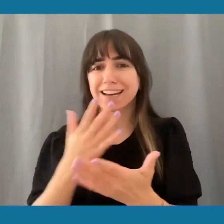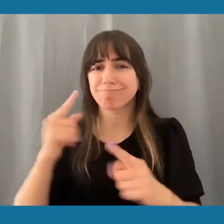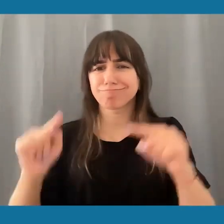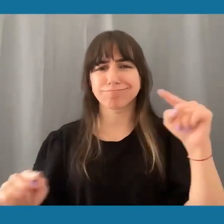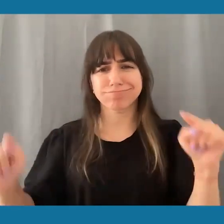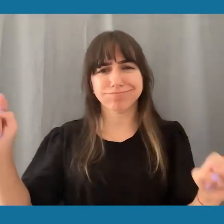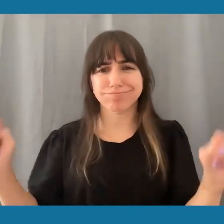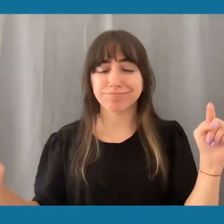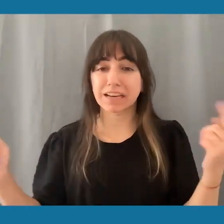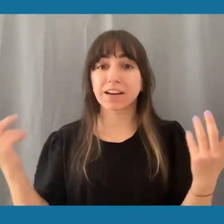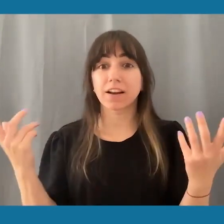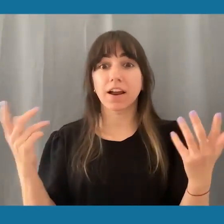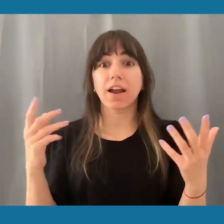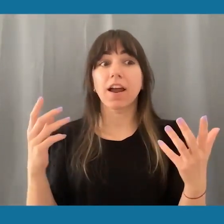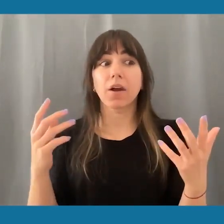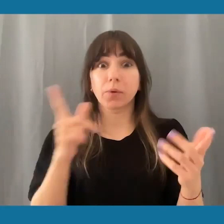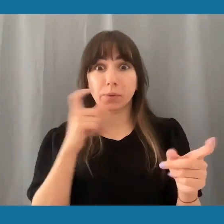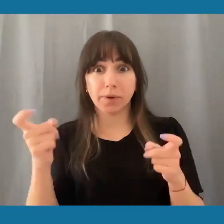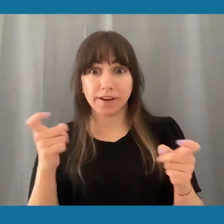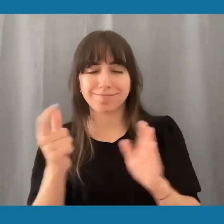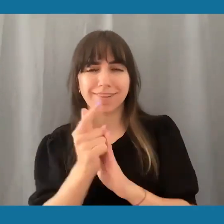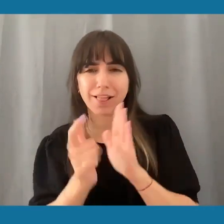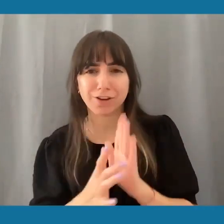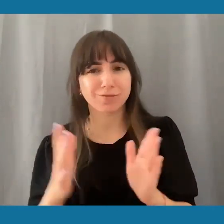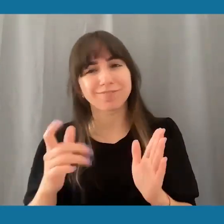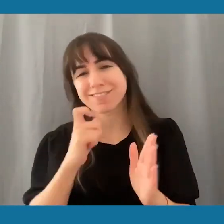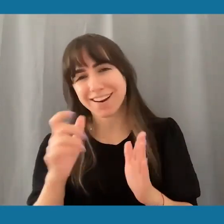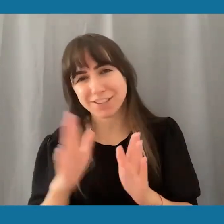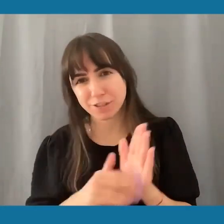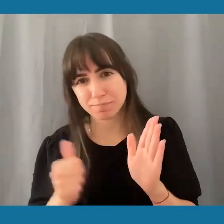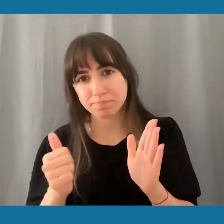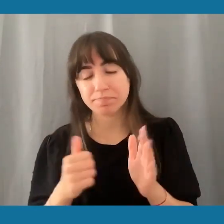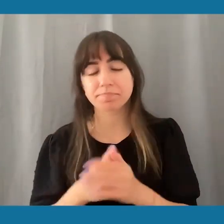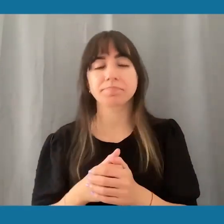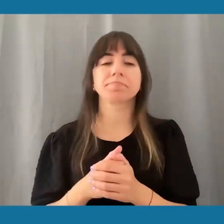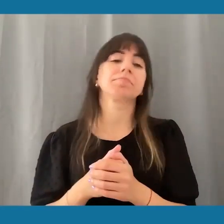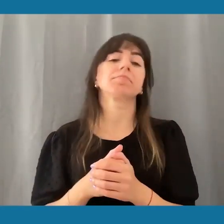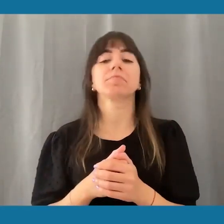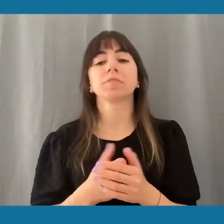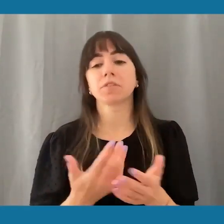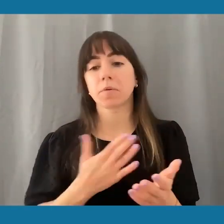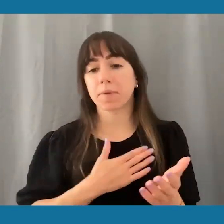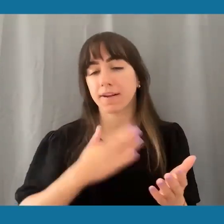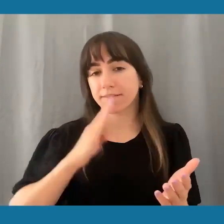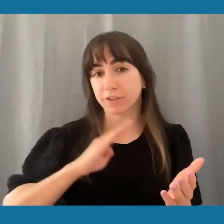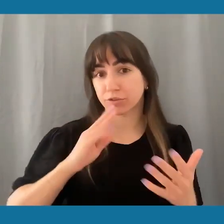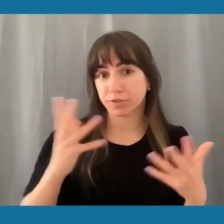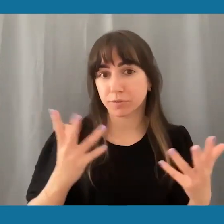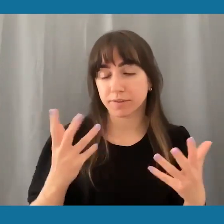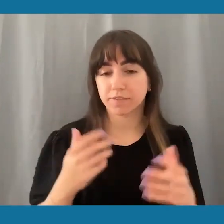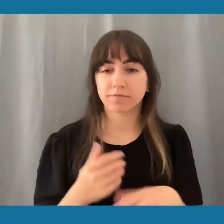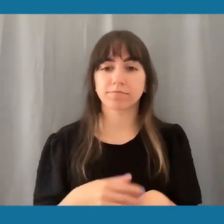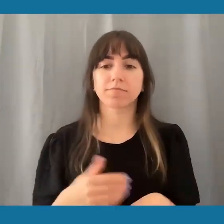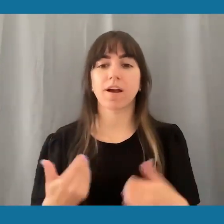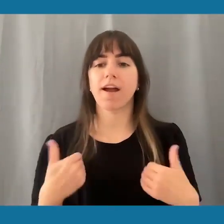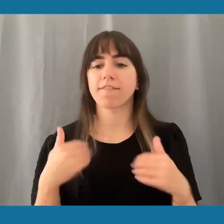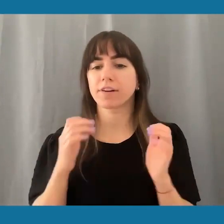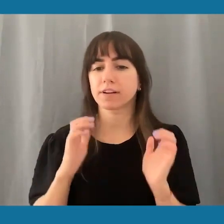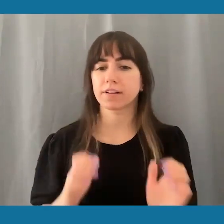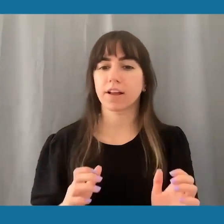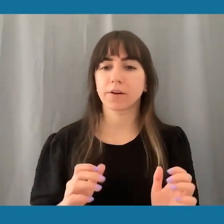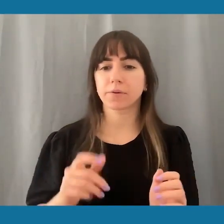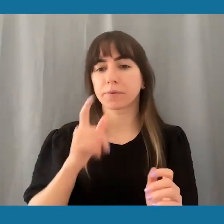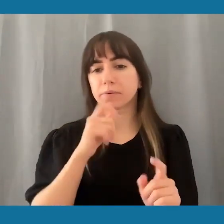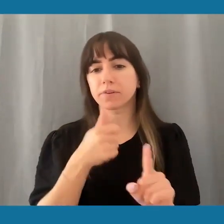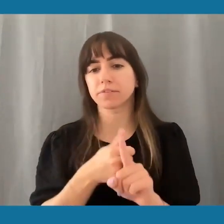level was I had a client who was at a $25, almost $3,000 level, and they kept trying to